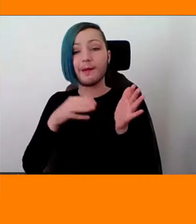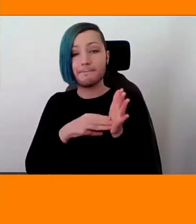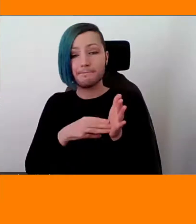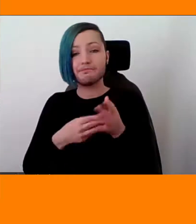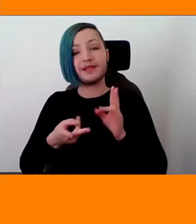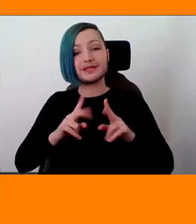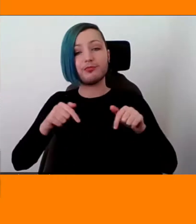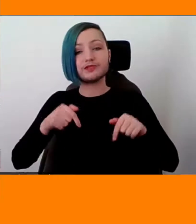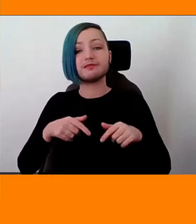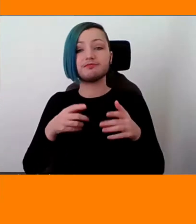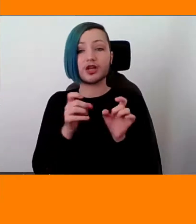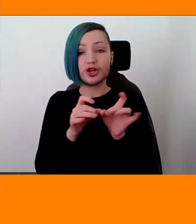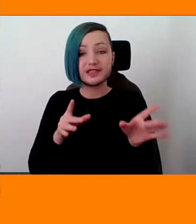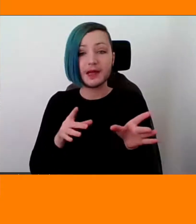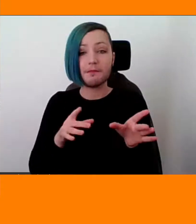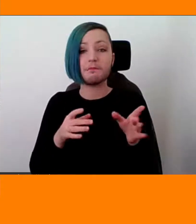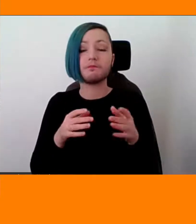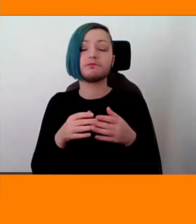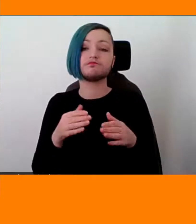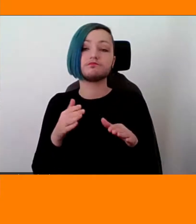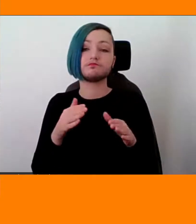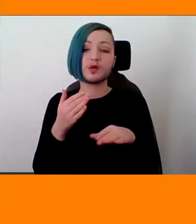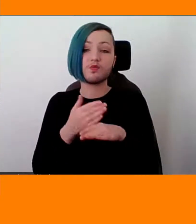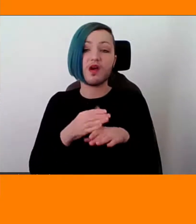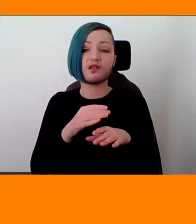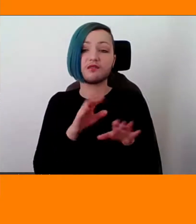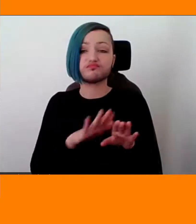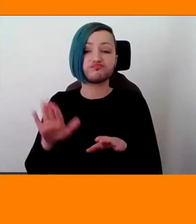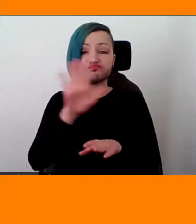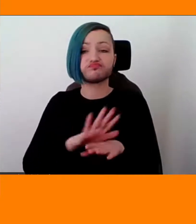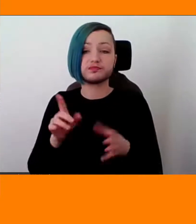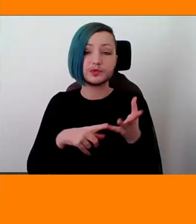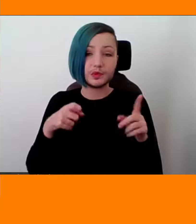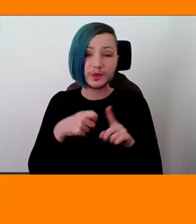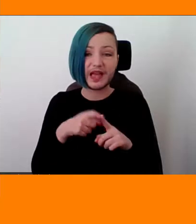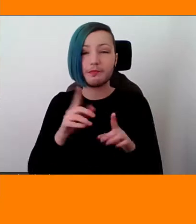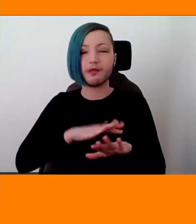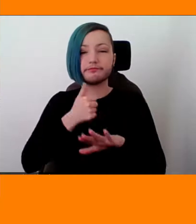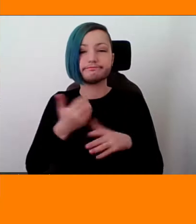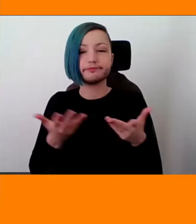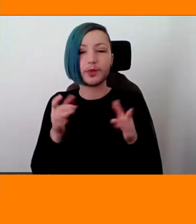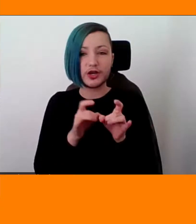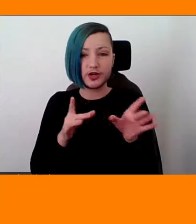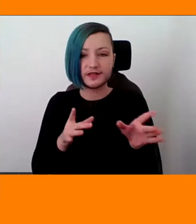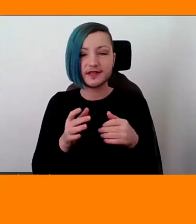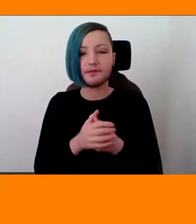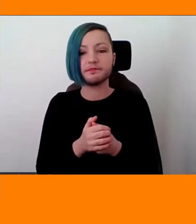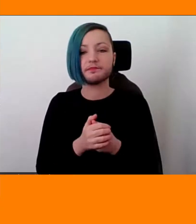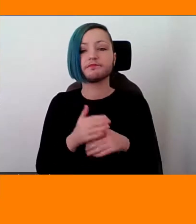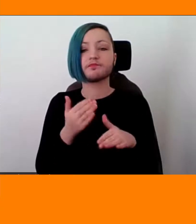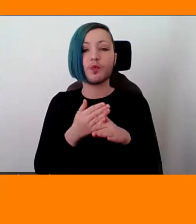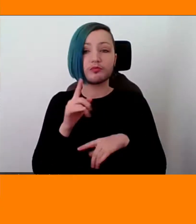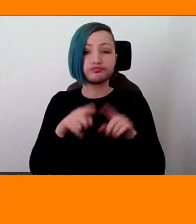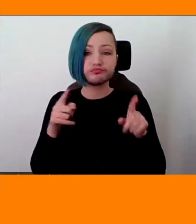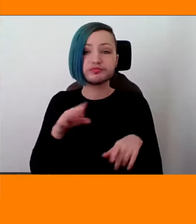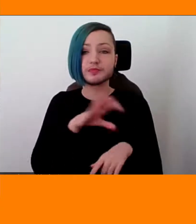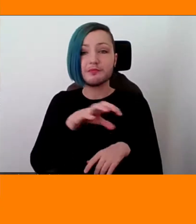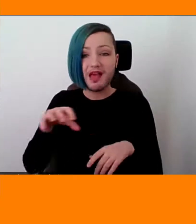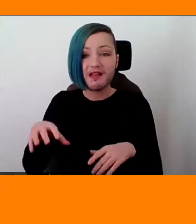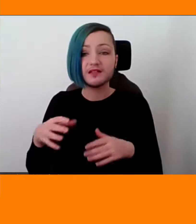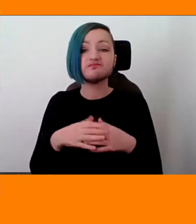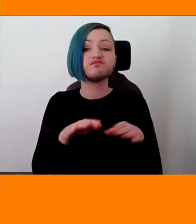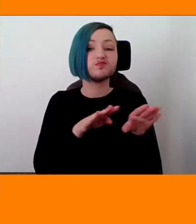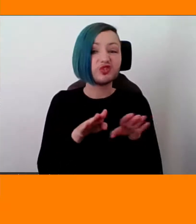Nottingham, but also works across the UK, and works on training courses on